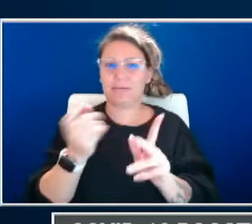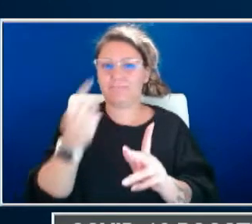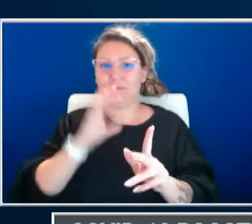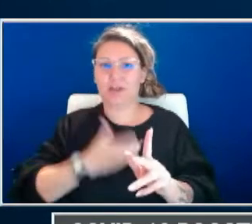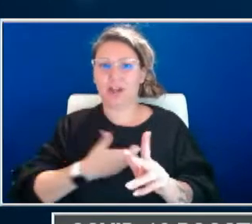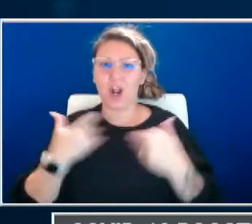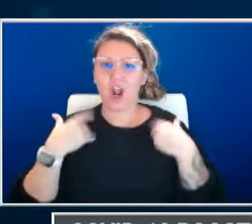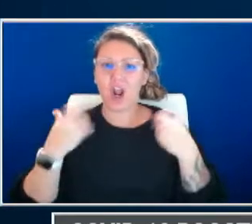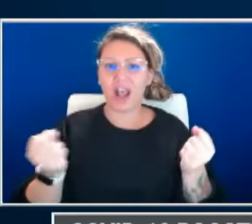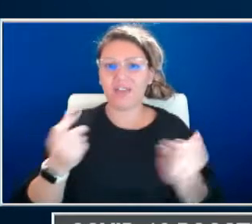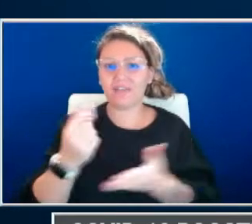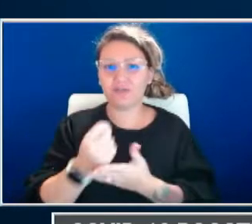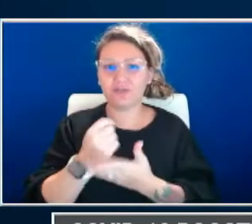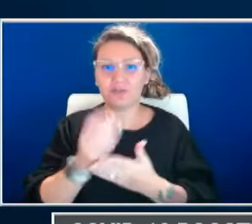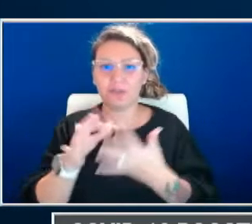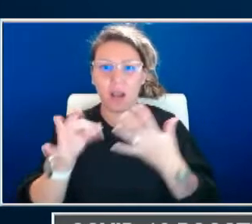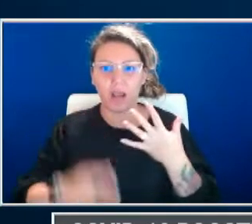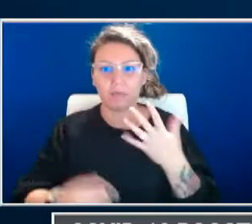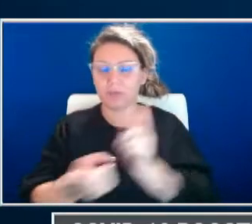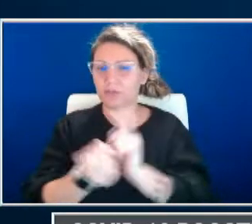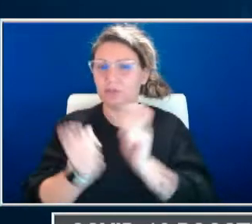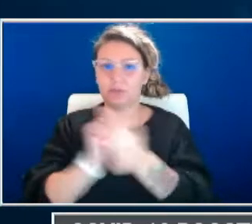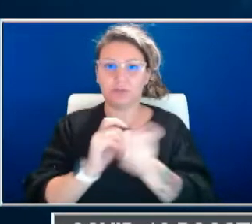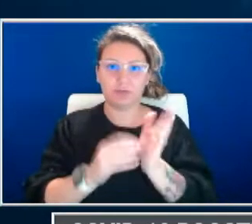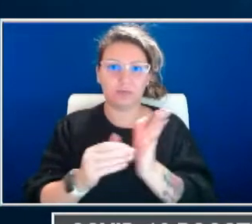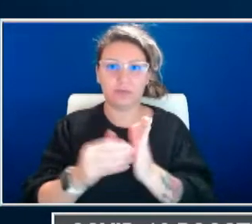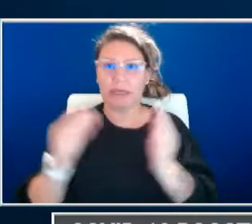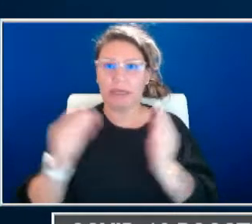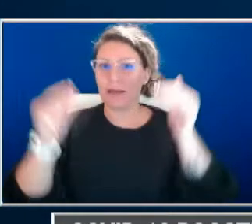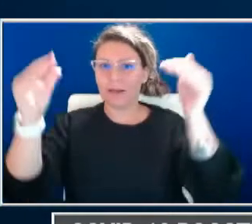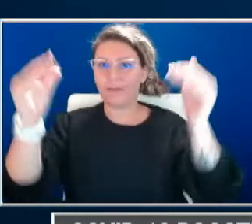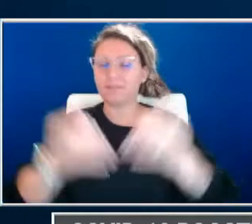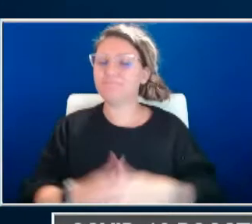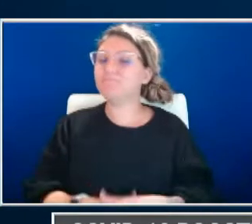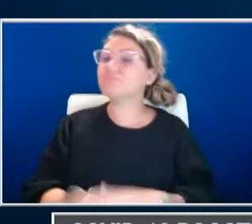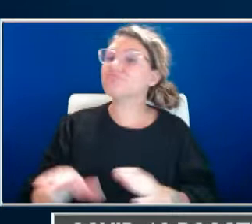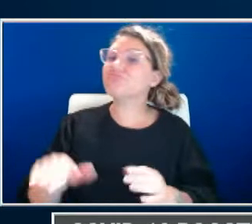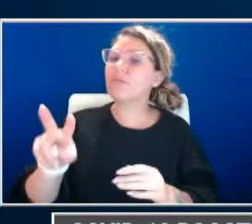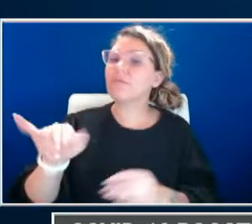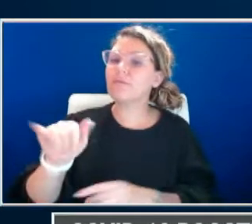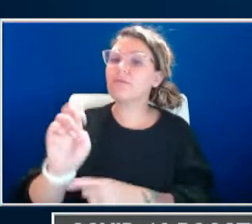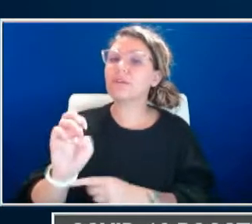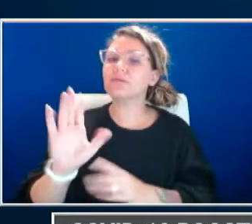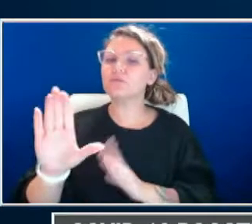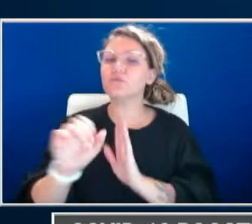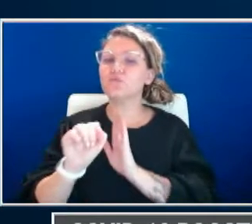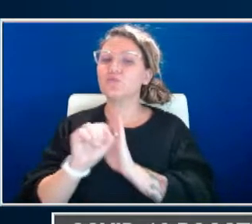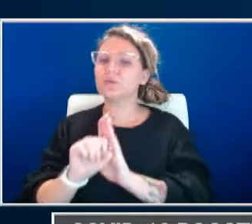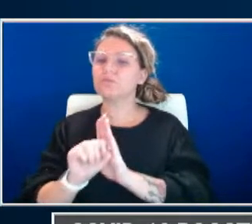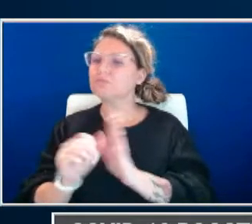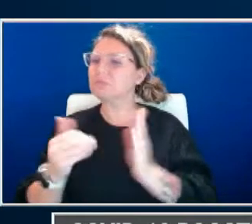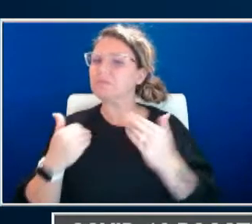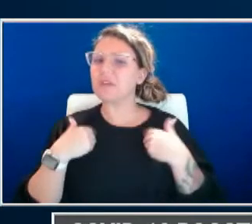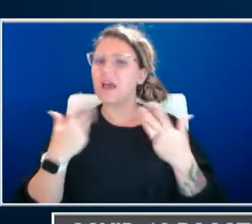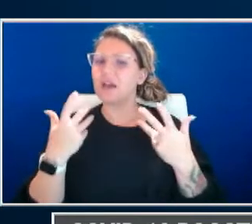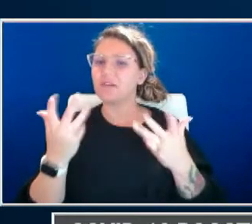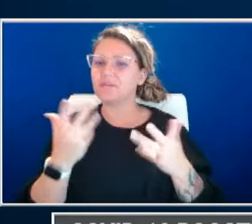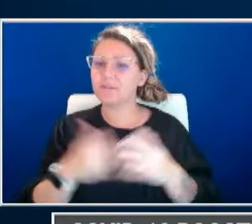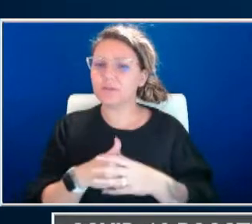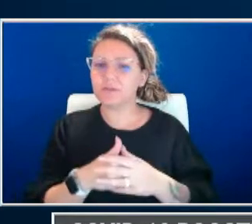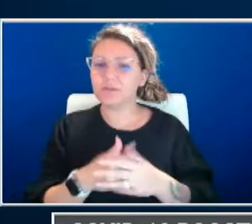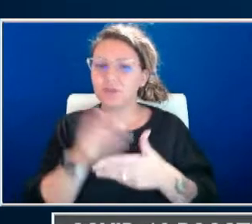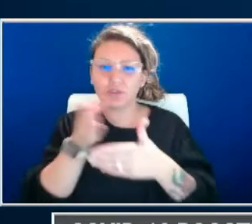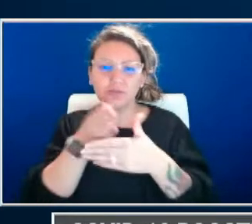that change so frequently and they advance so quick. So Vince, what were some of the symptoms that you were having? Share with